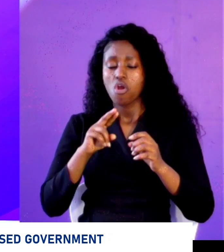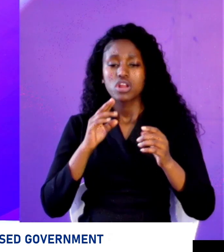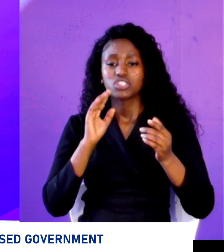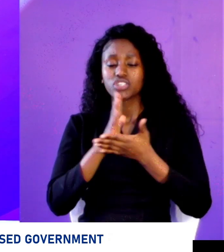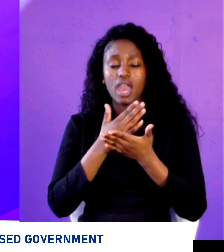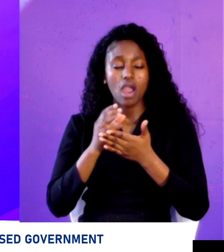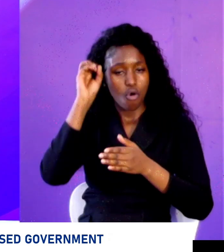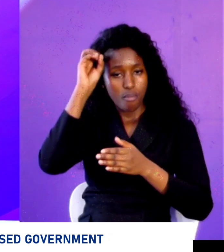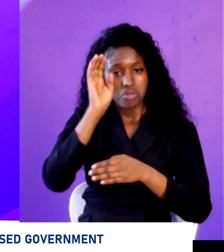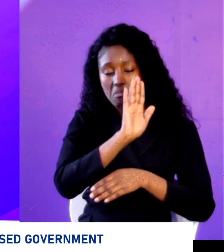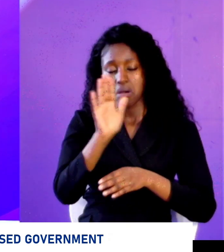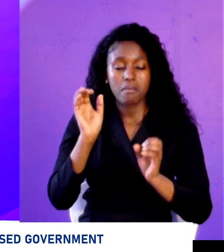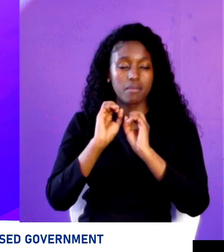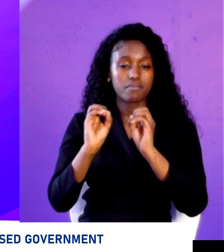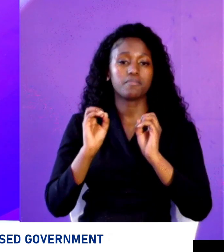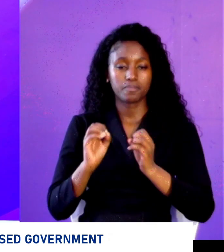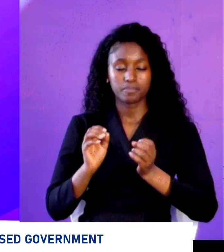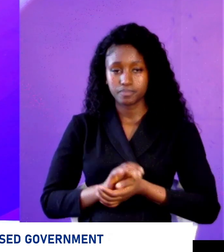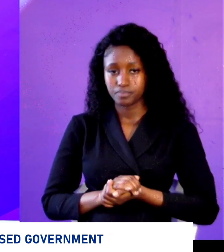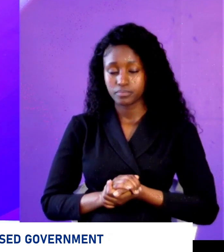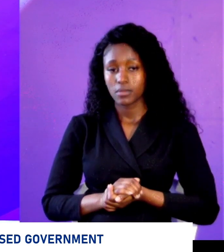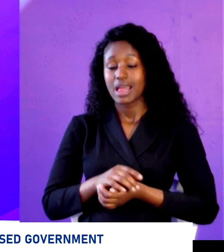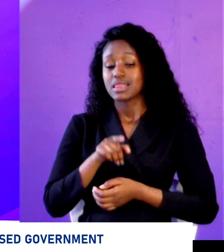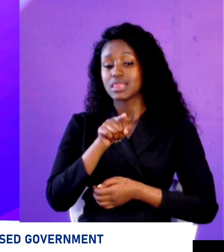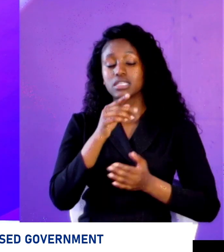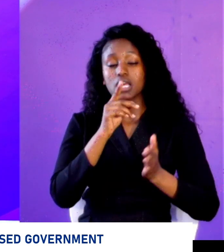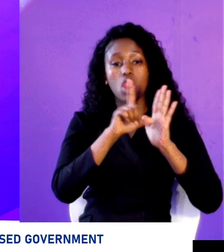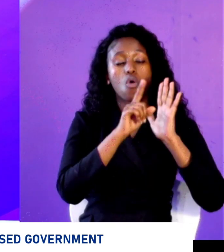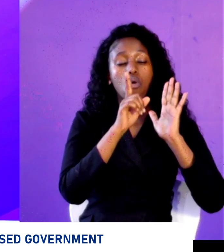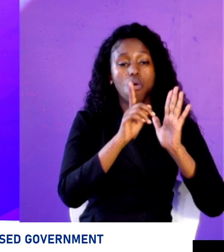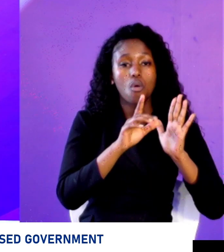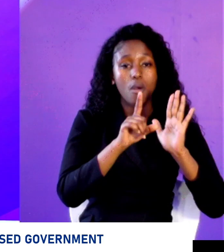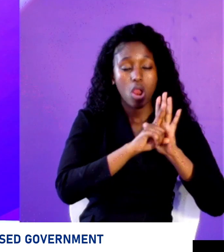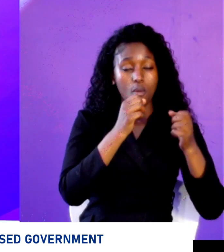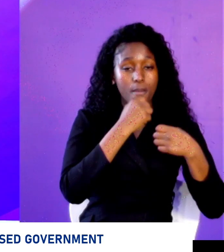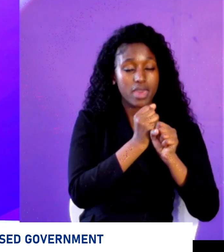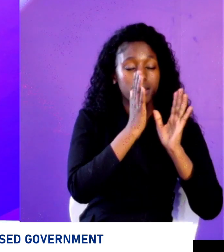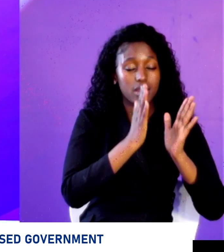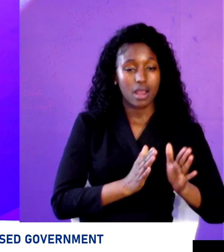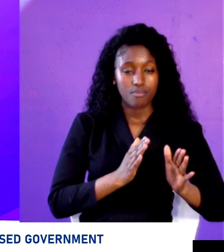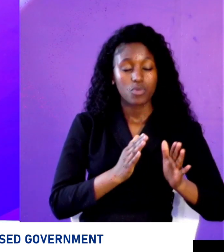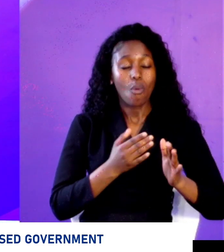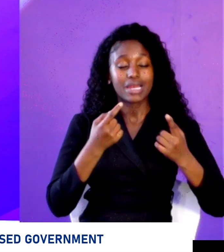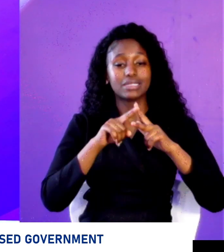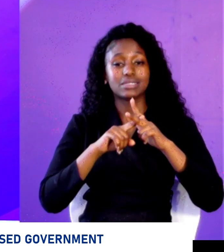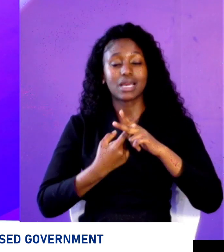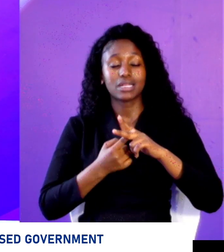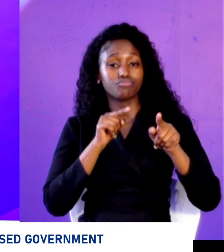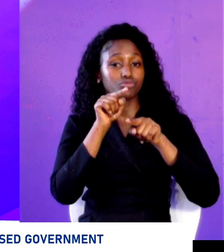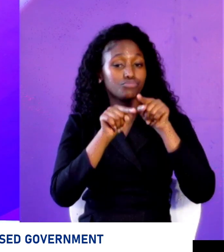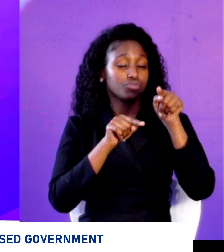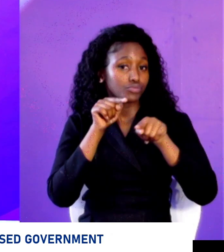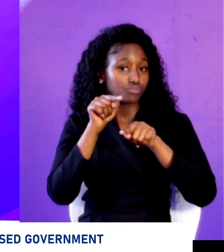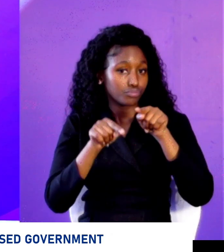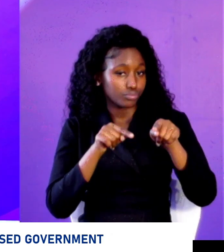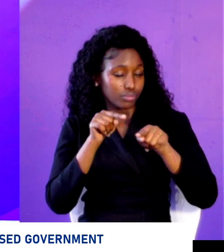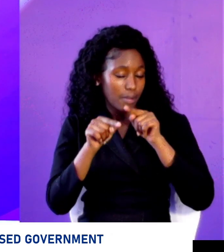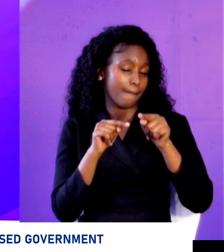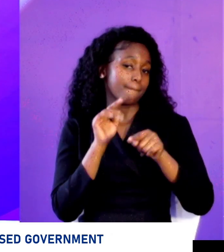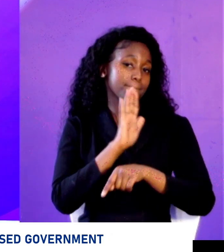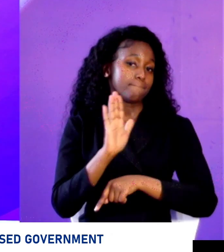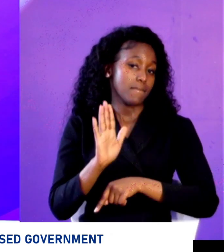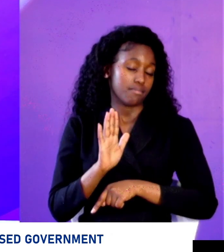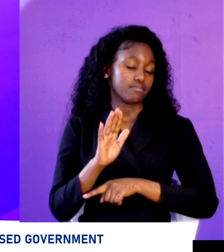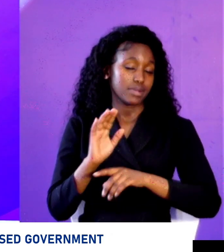matter. The lawmakers made their petitions, or rather made their sentiments